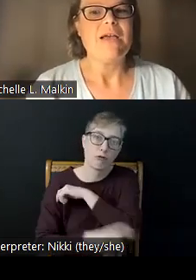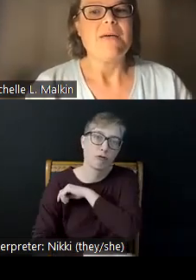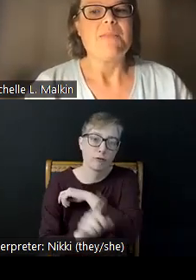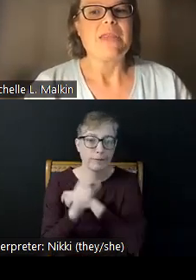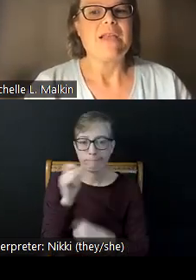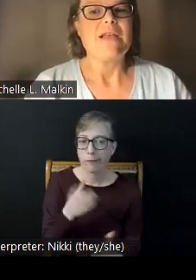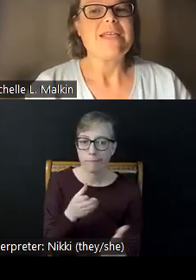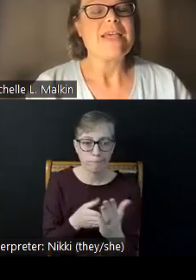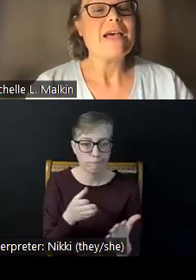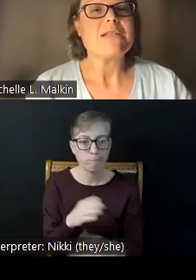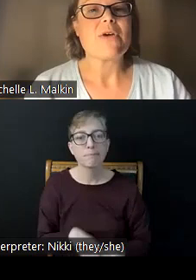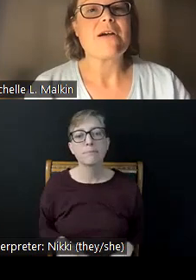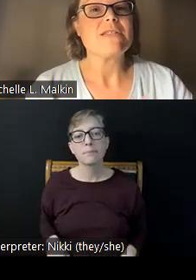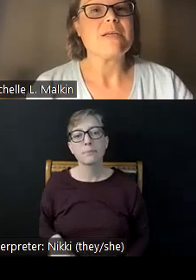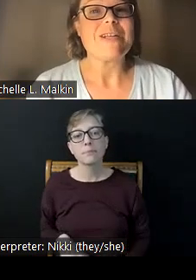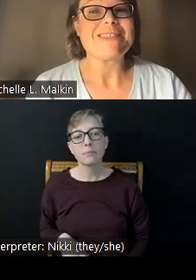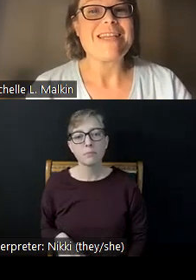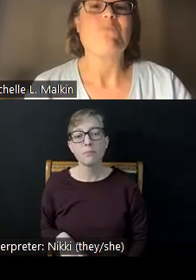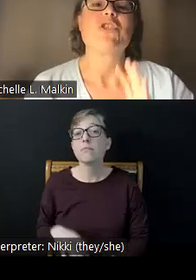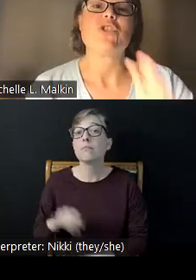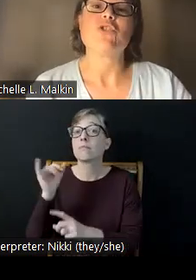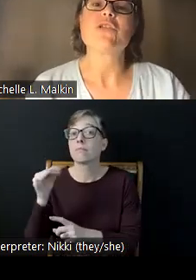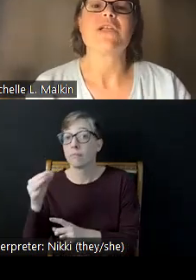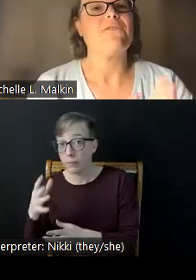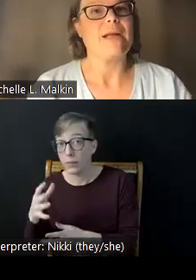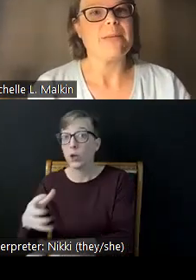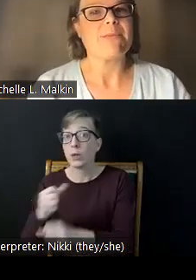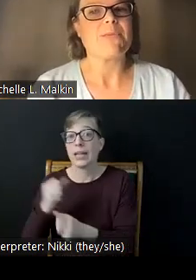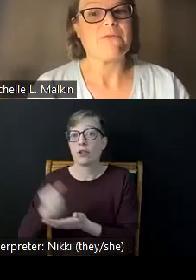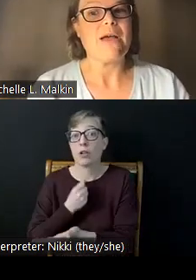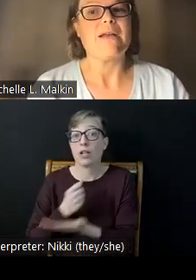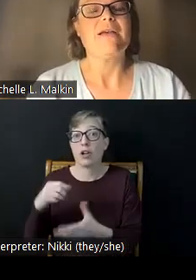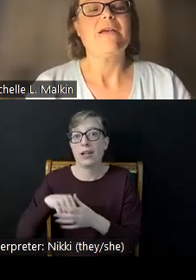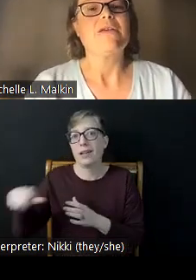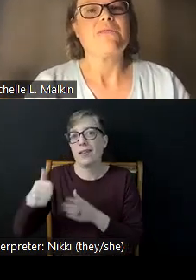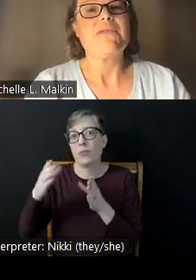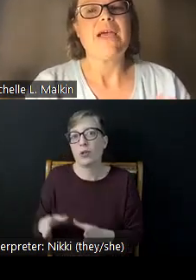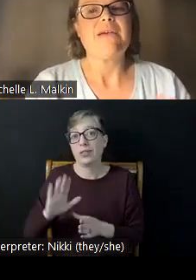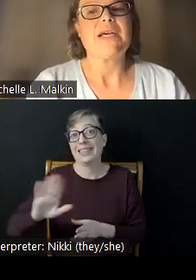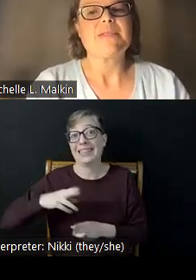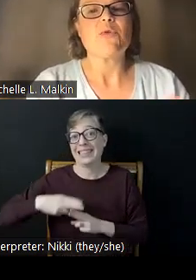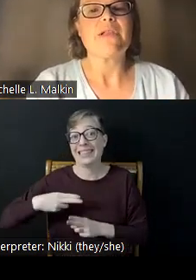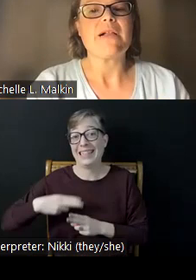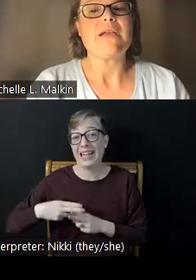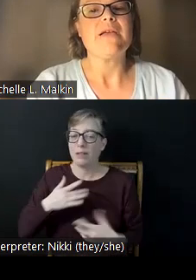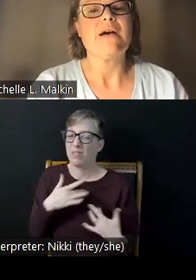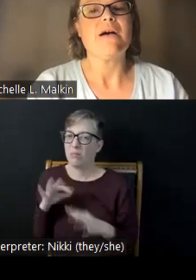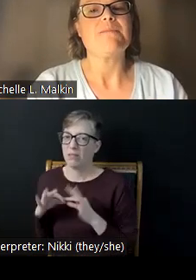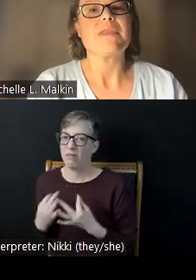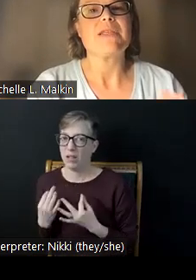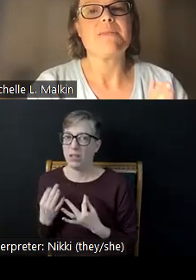not. But then taking out a credit card in someone else's name, which is usually a family member or friend, you're 5.5 times more